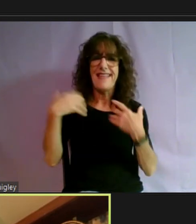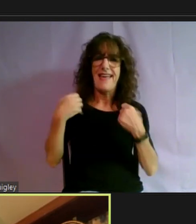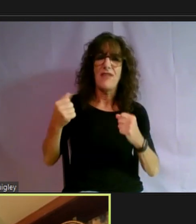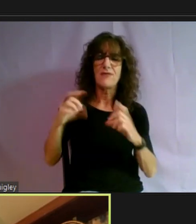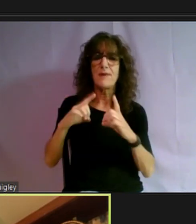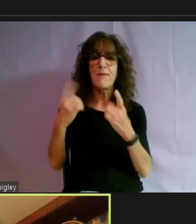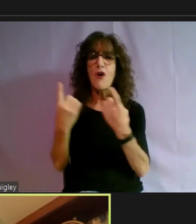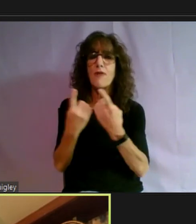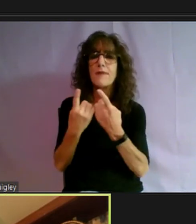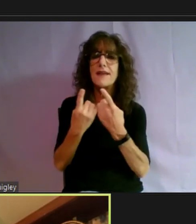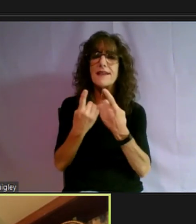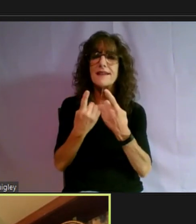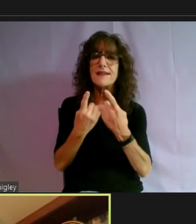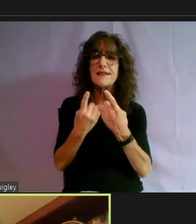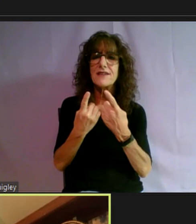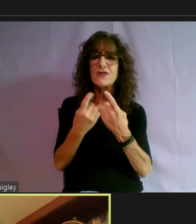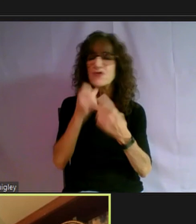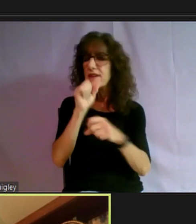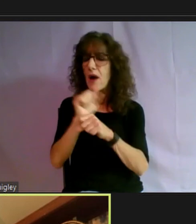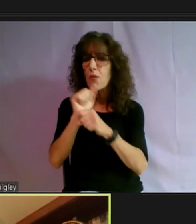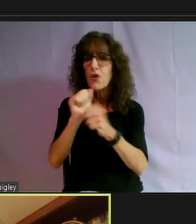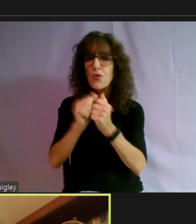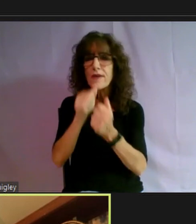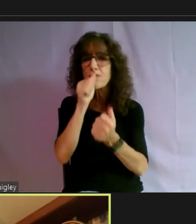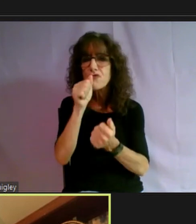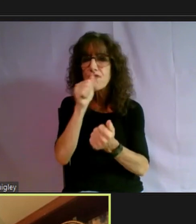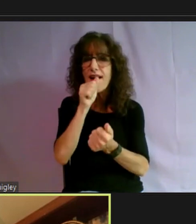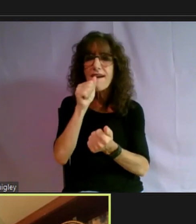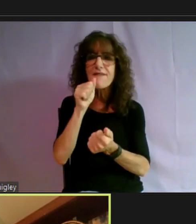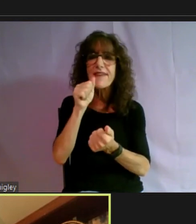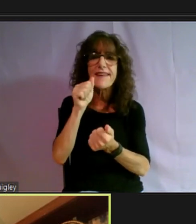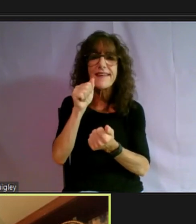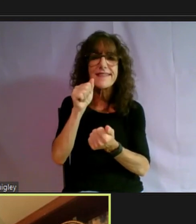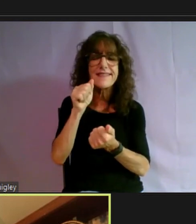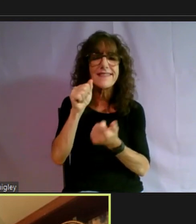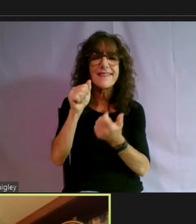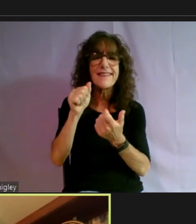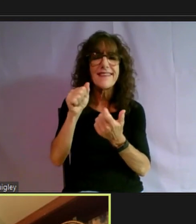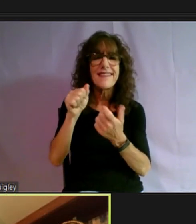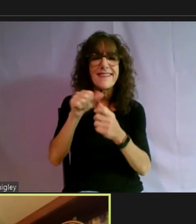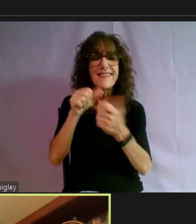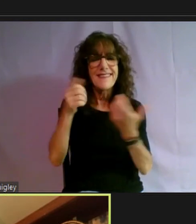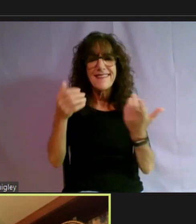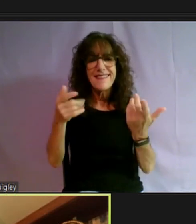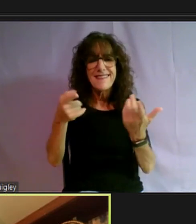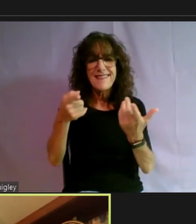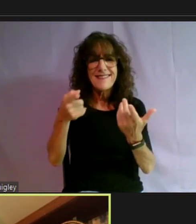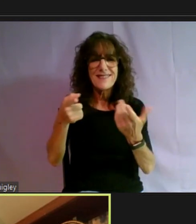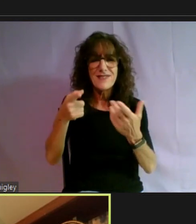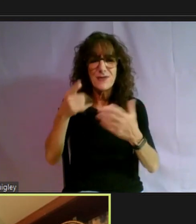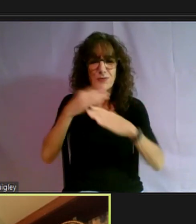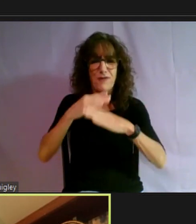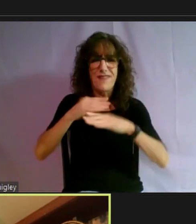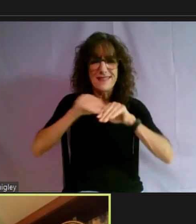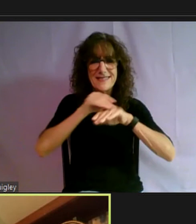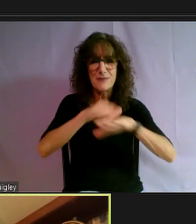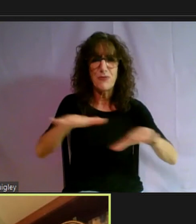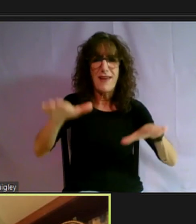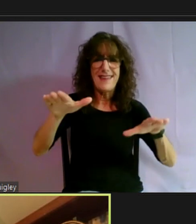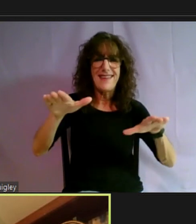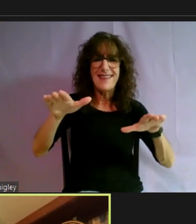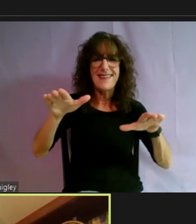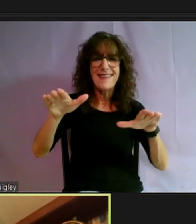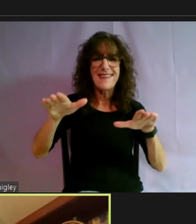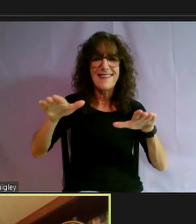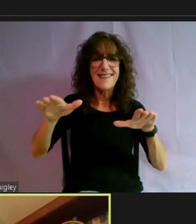be, working with the private sector to stop the spread of this virus, because that's exactly what you've done, and you've done it with private businesses as